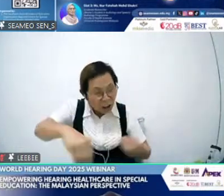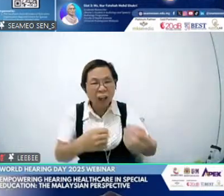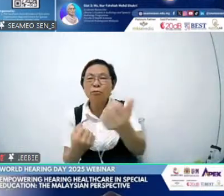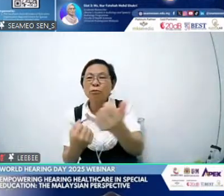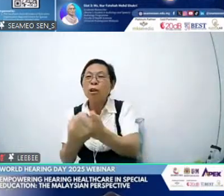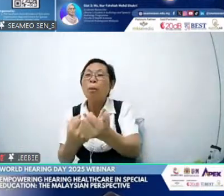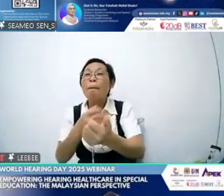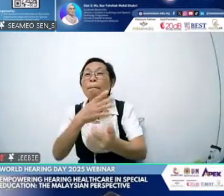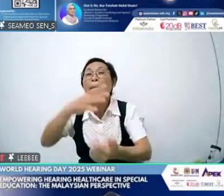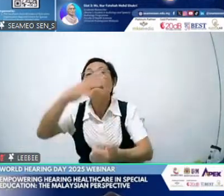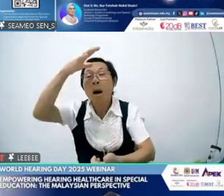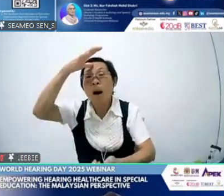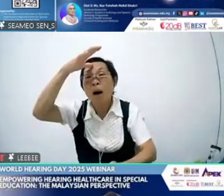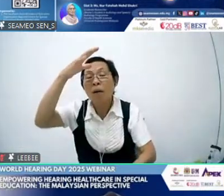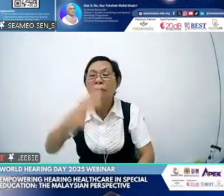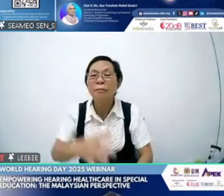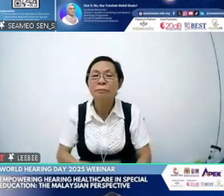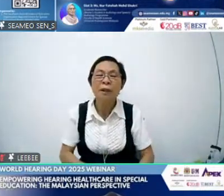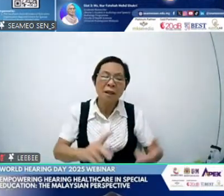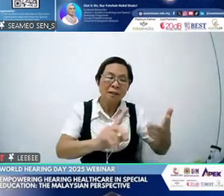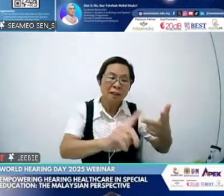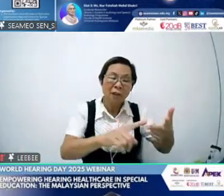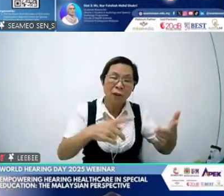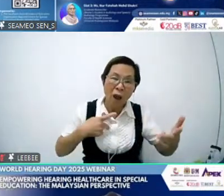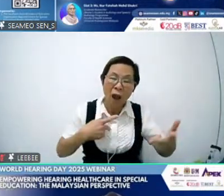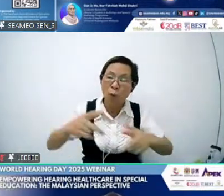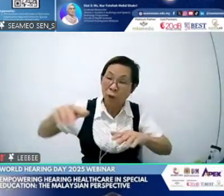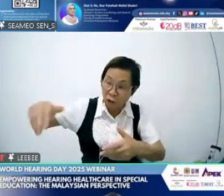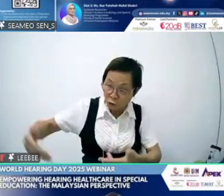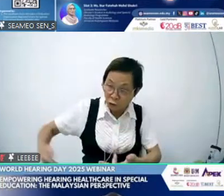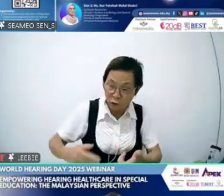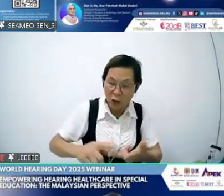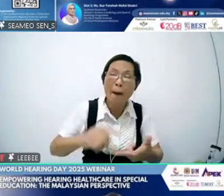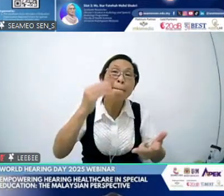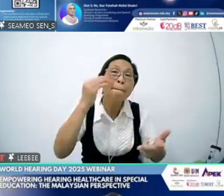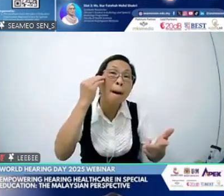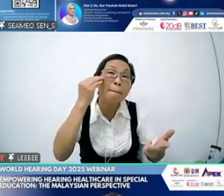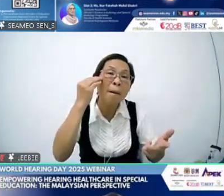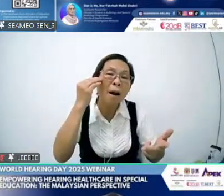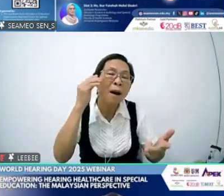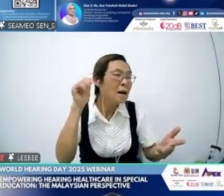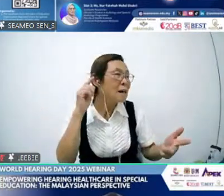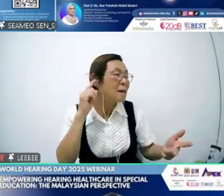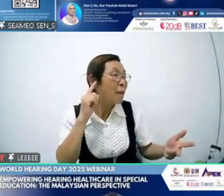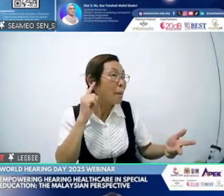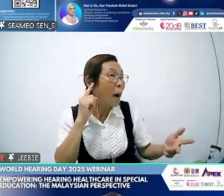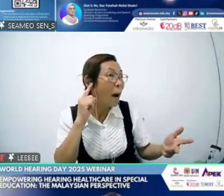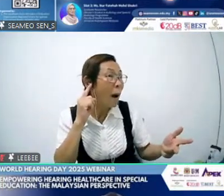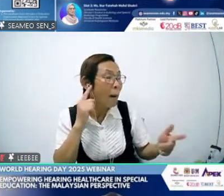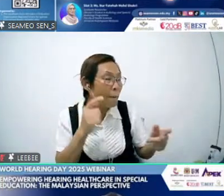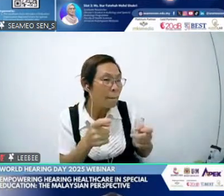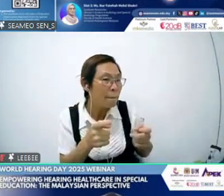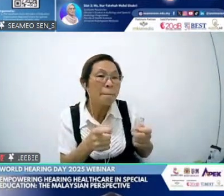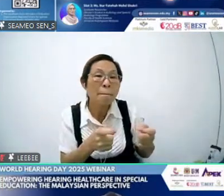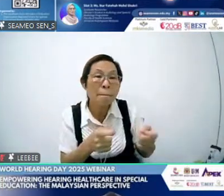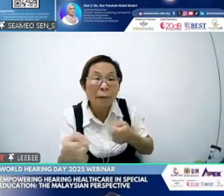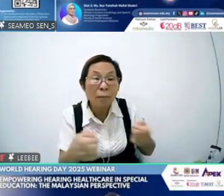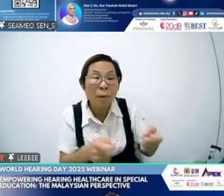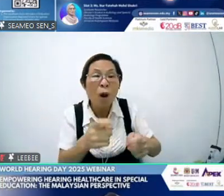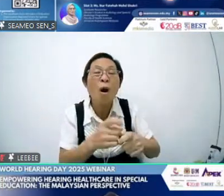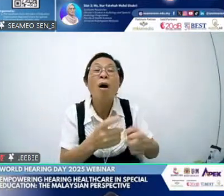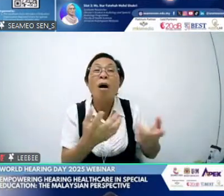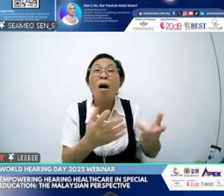they need. Next, I will introduce the Malay Hearing Aid Management or HAM module, how it